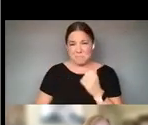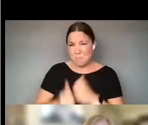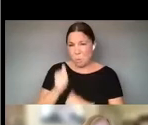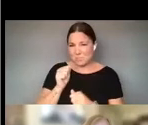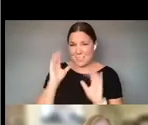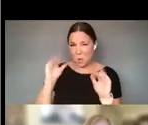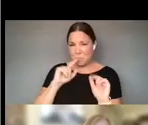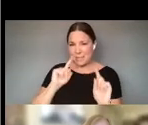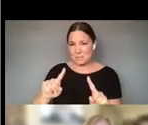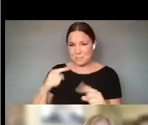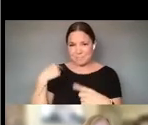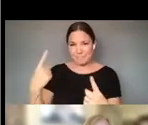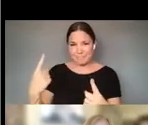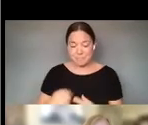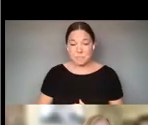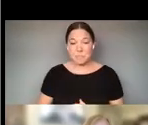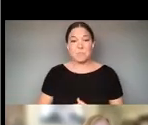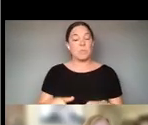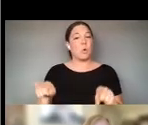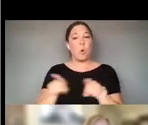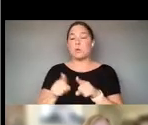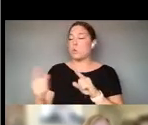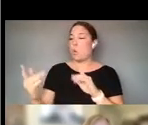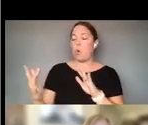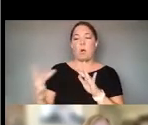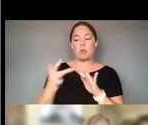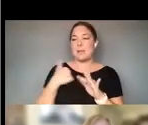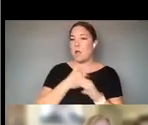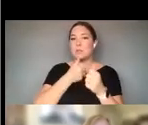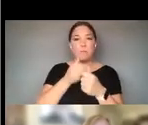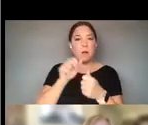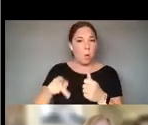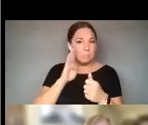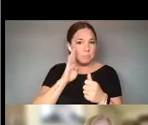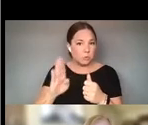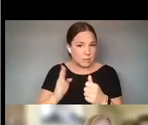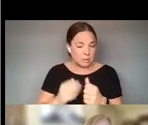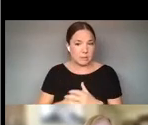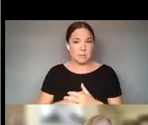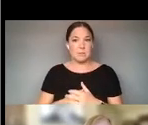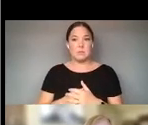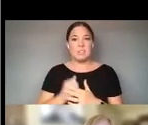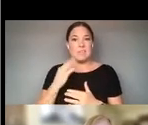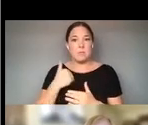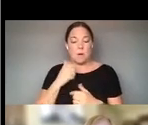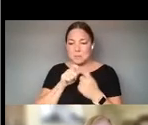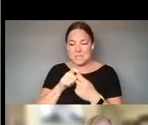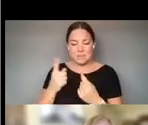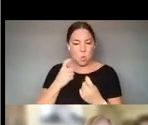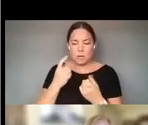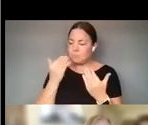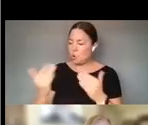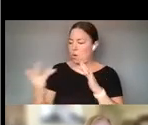Uh, we do encourage you to follow up with us directly, uh, with, uh, with specific questions that you might have, um,